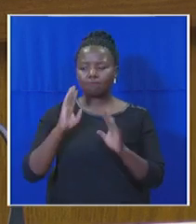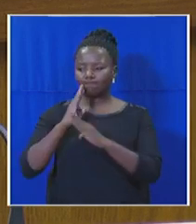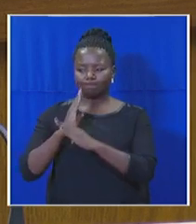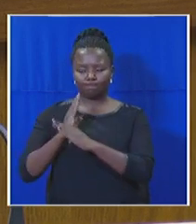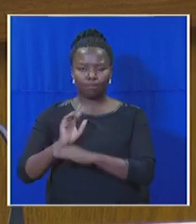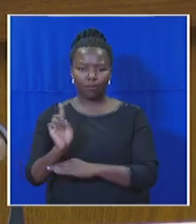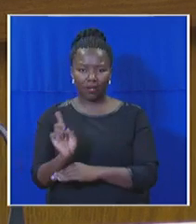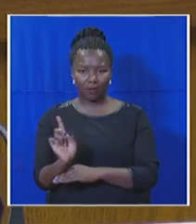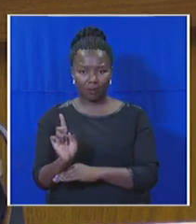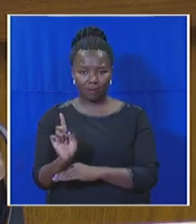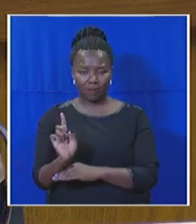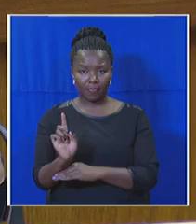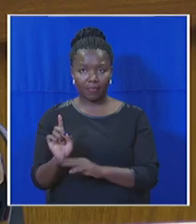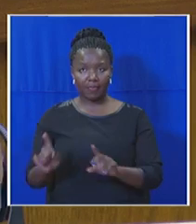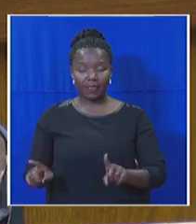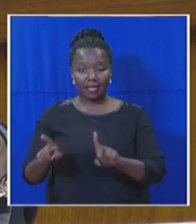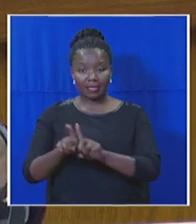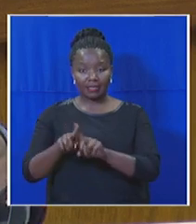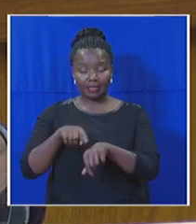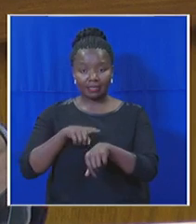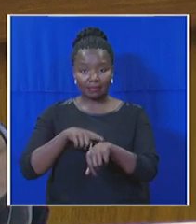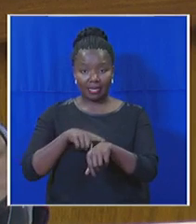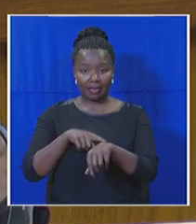While accountability mechanisms